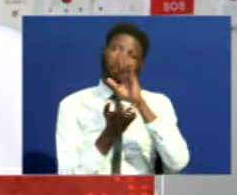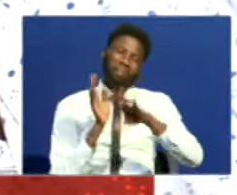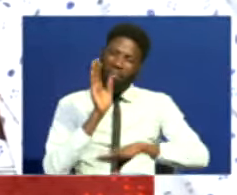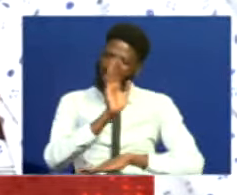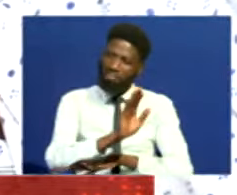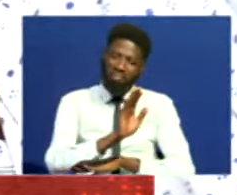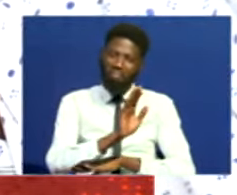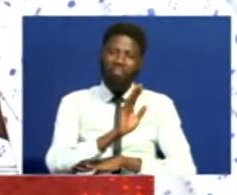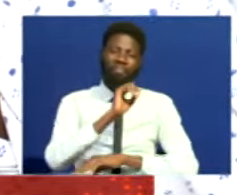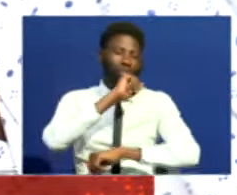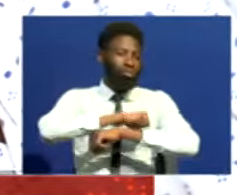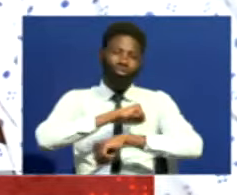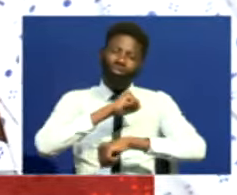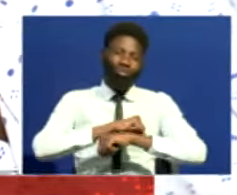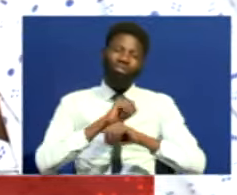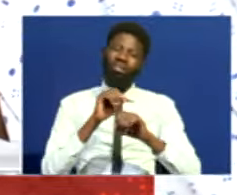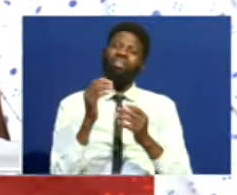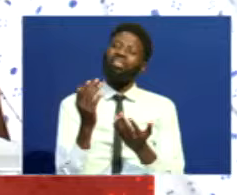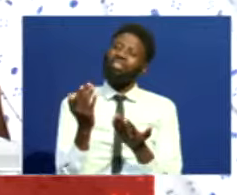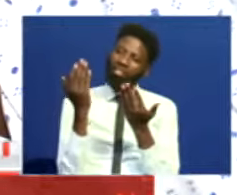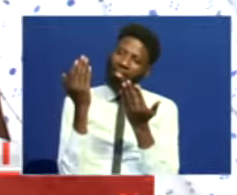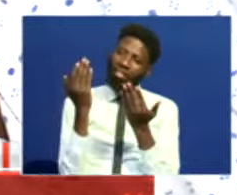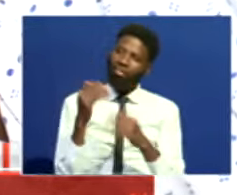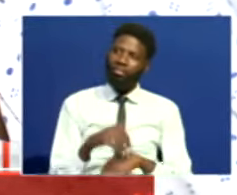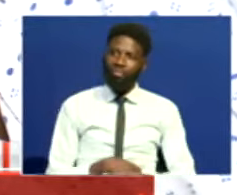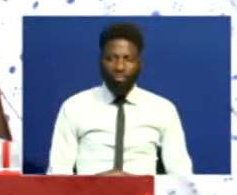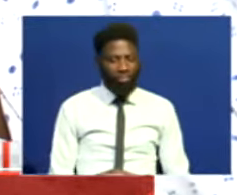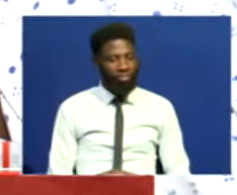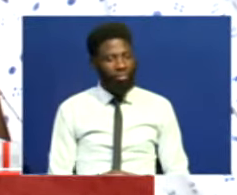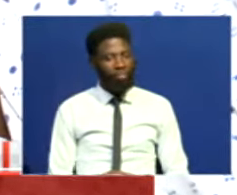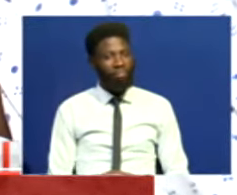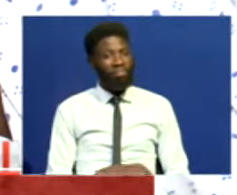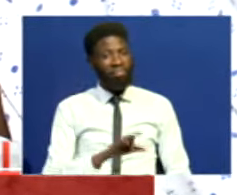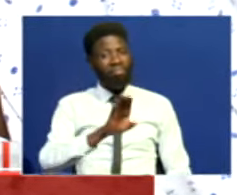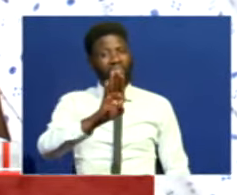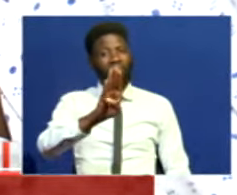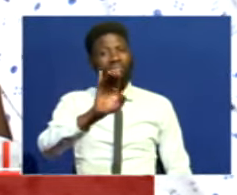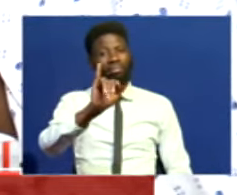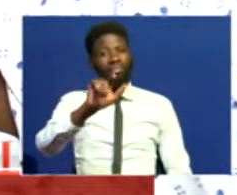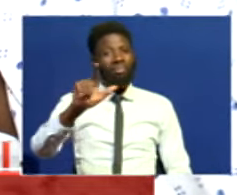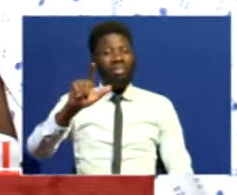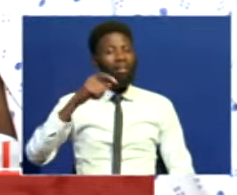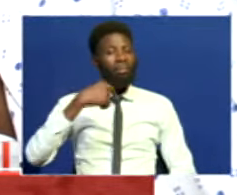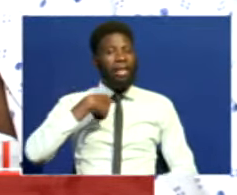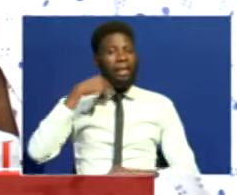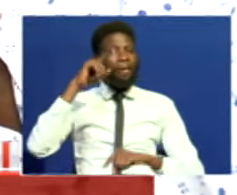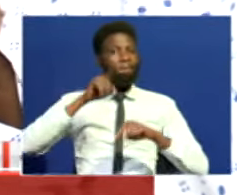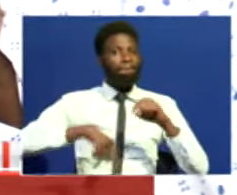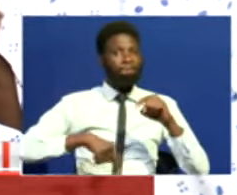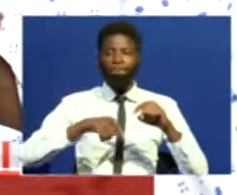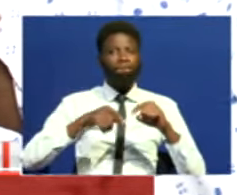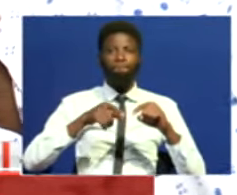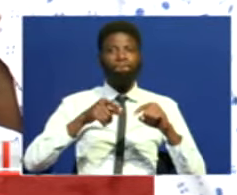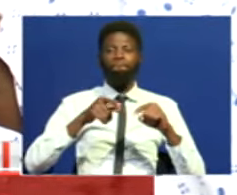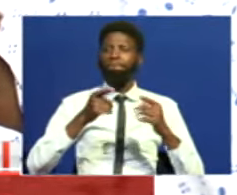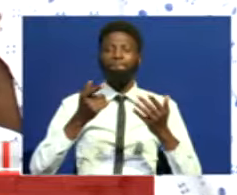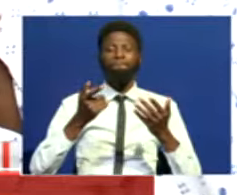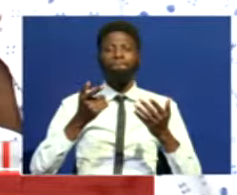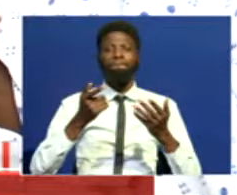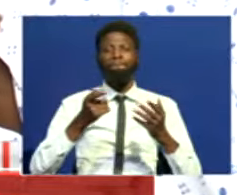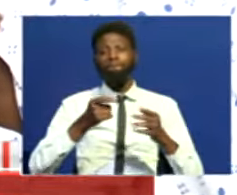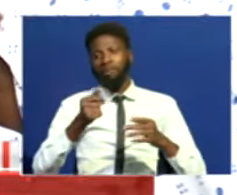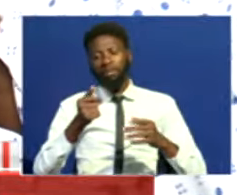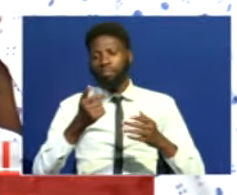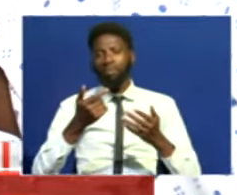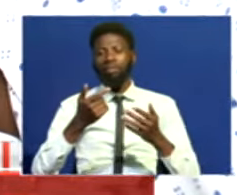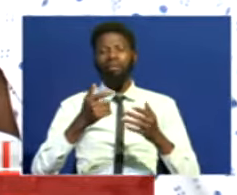utaala. Due to the bill, I'm unable to move out of the hospital. I would like the